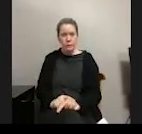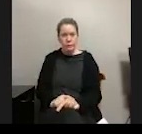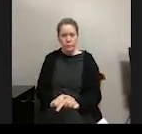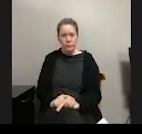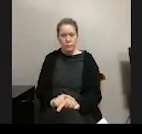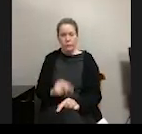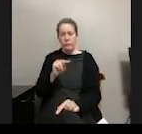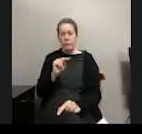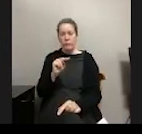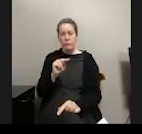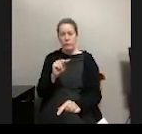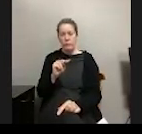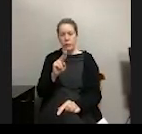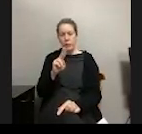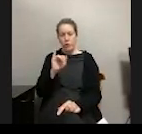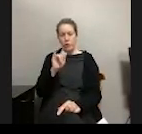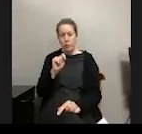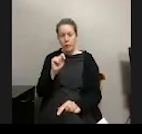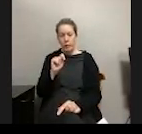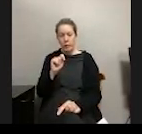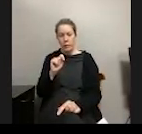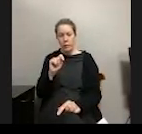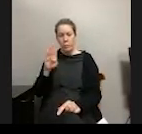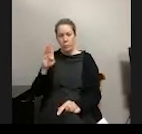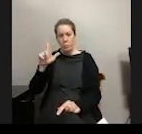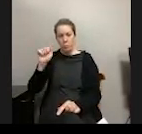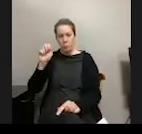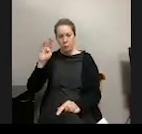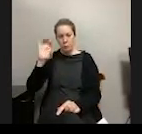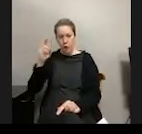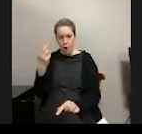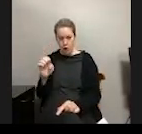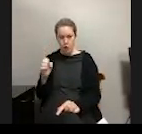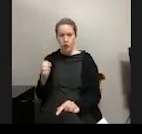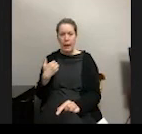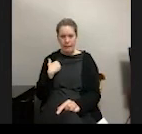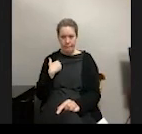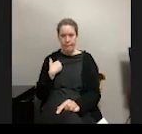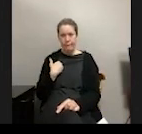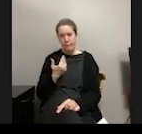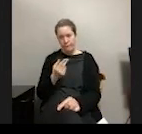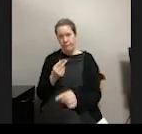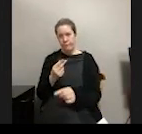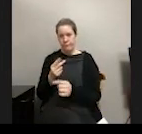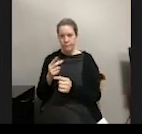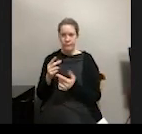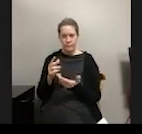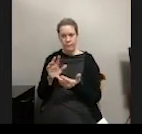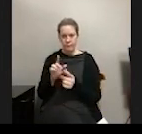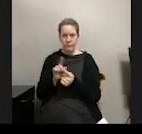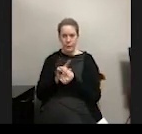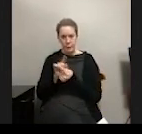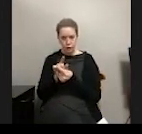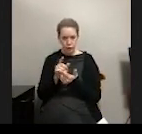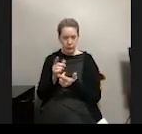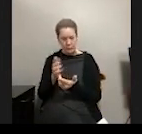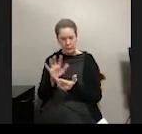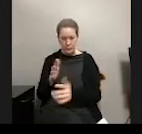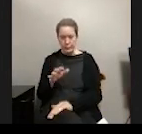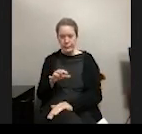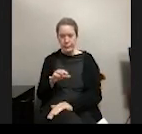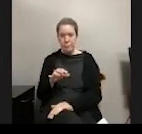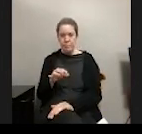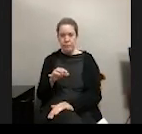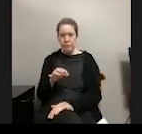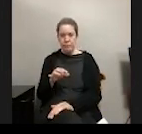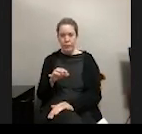it's only a couple of years old. First year they were mentoring Rise out of Scarborough.